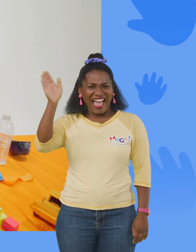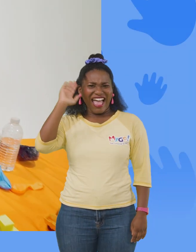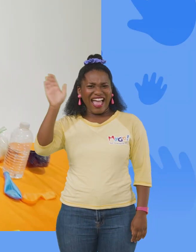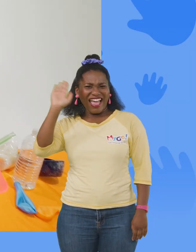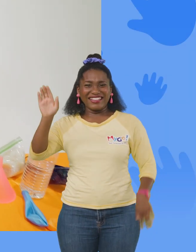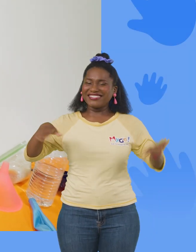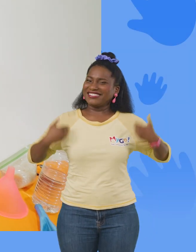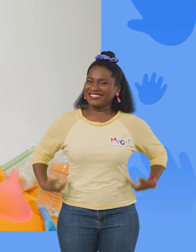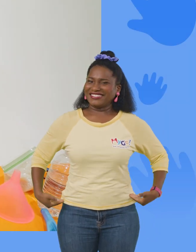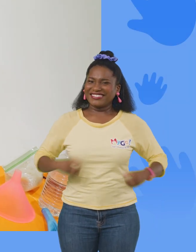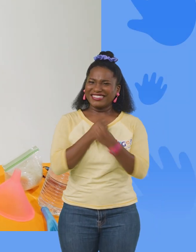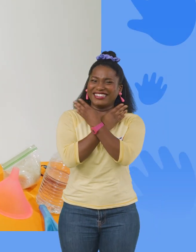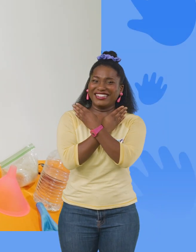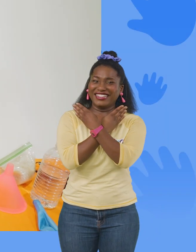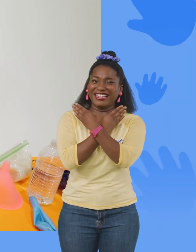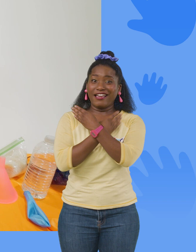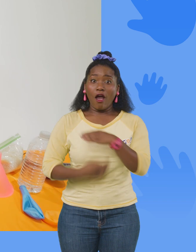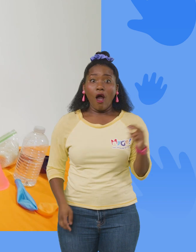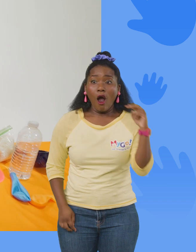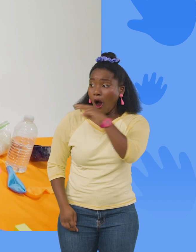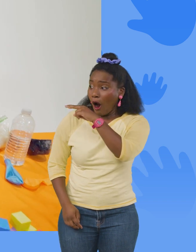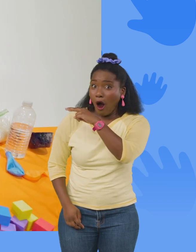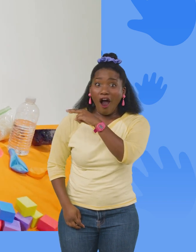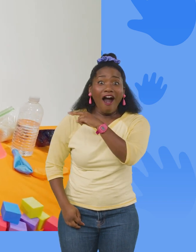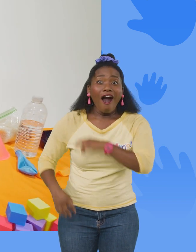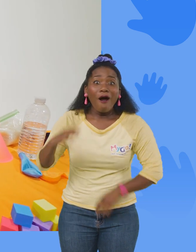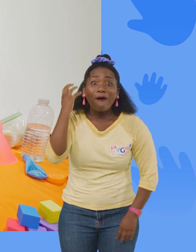Oh, hey! It's me, Blippi. And look at